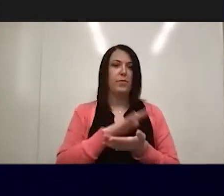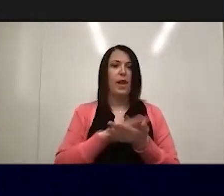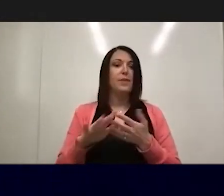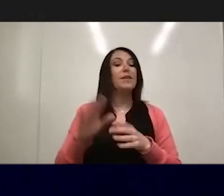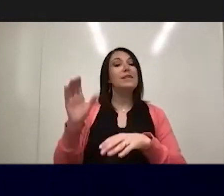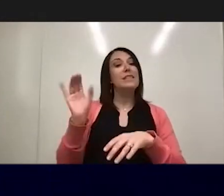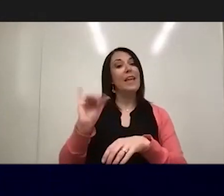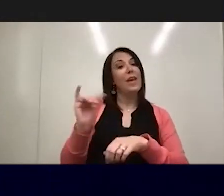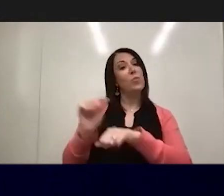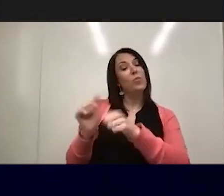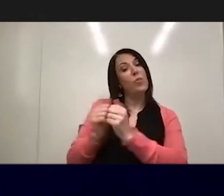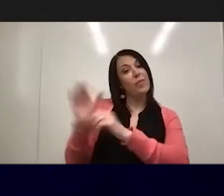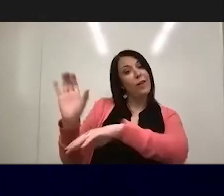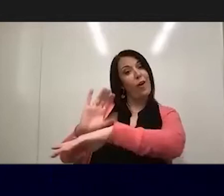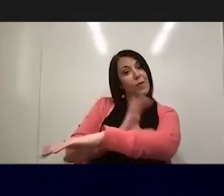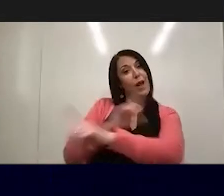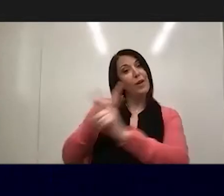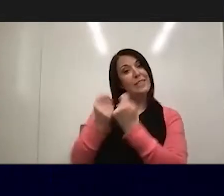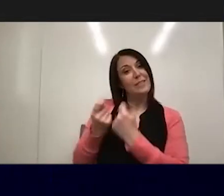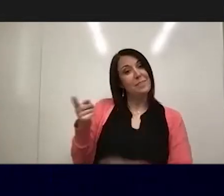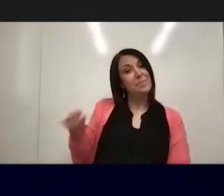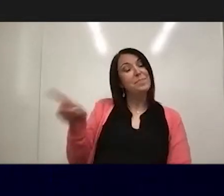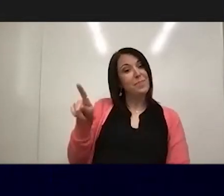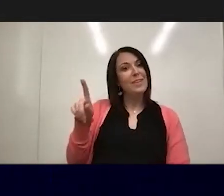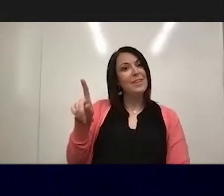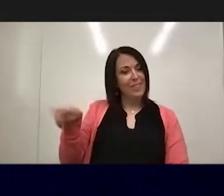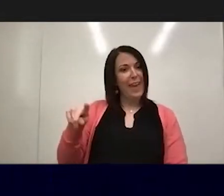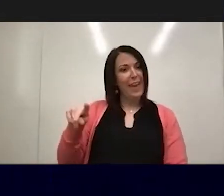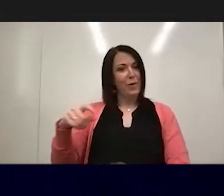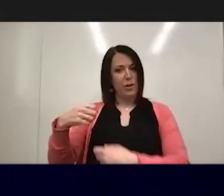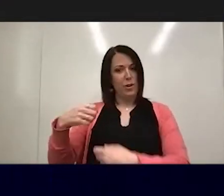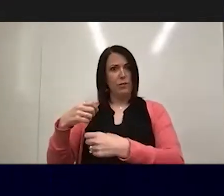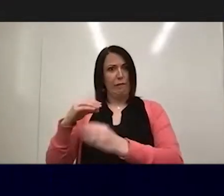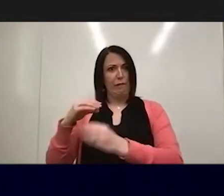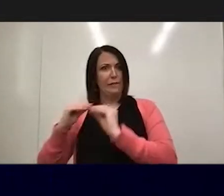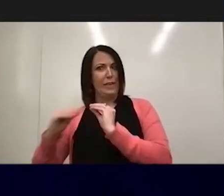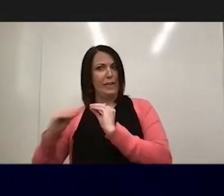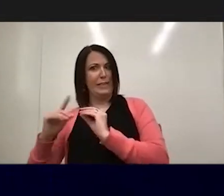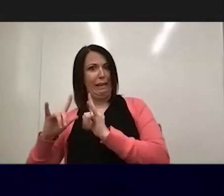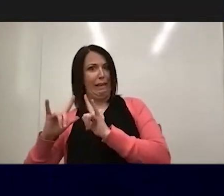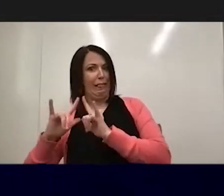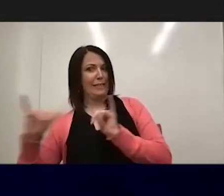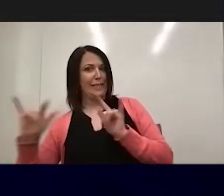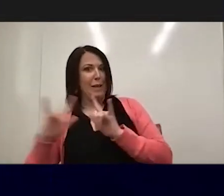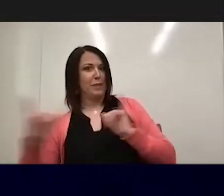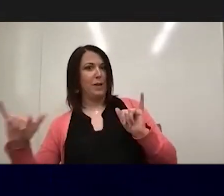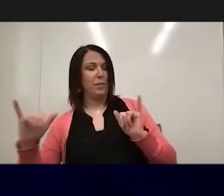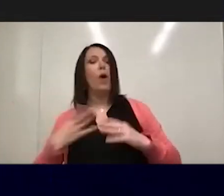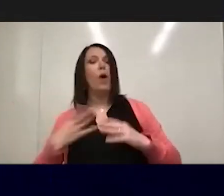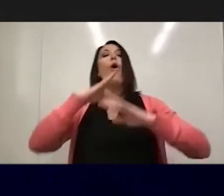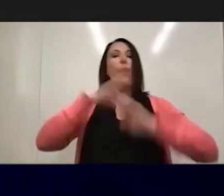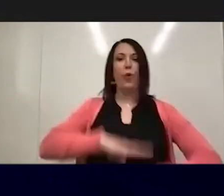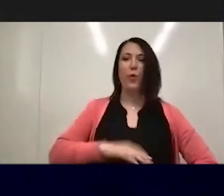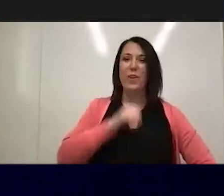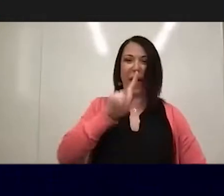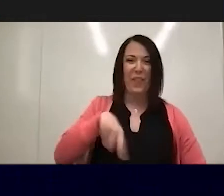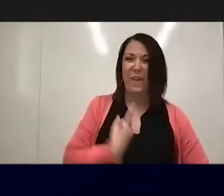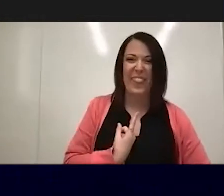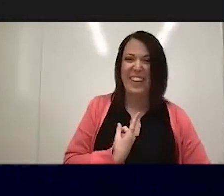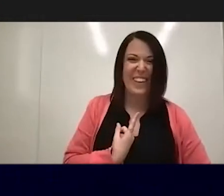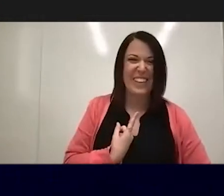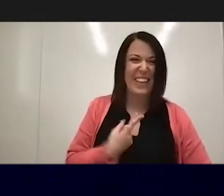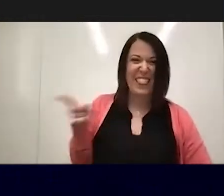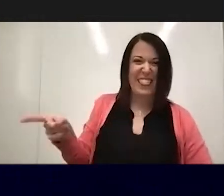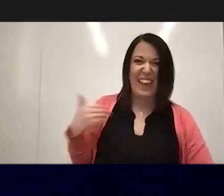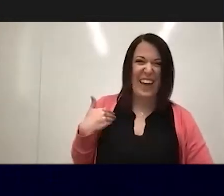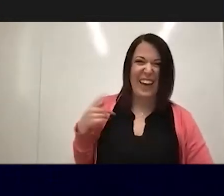changes to their boat as they put it together. So it made us feel a little better. We're not the only ones that this happens to. They had a new section